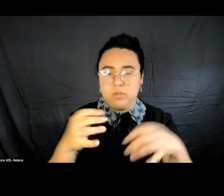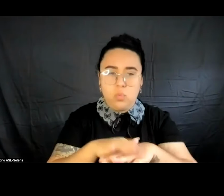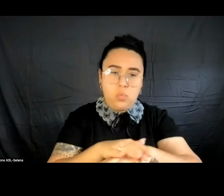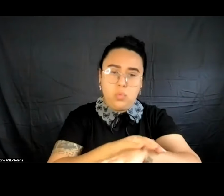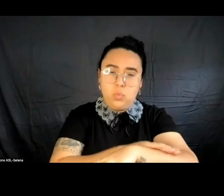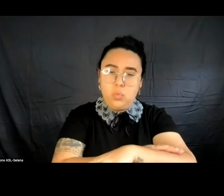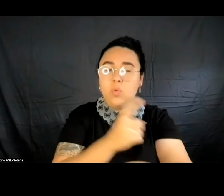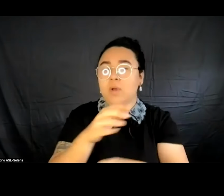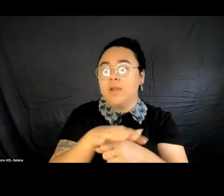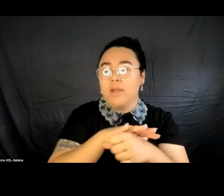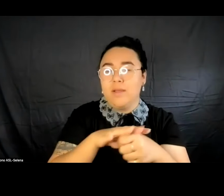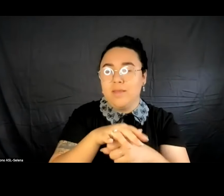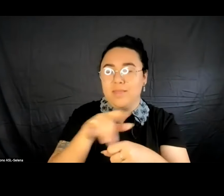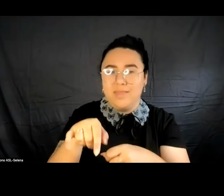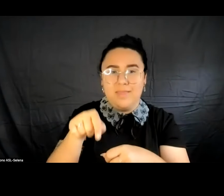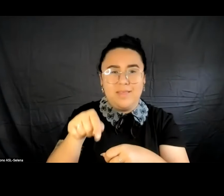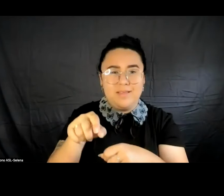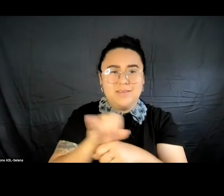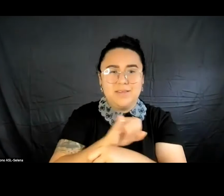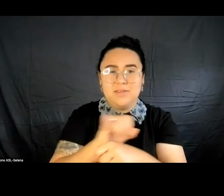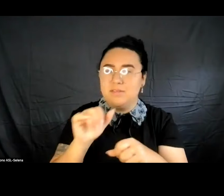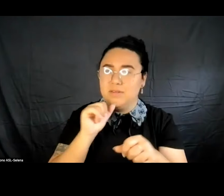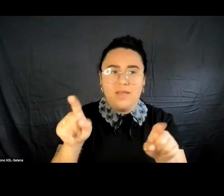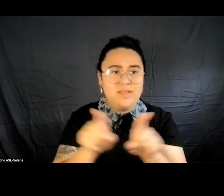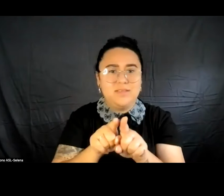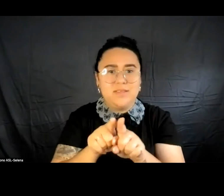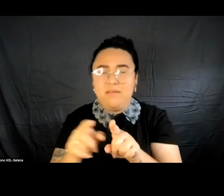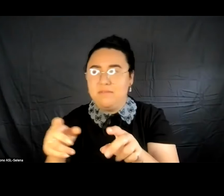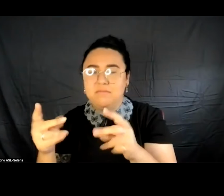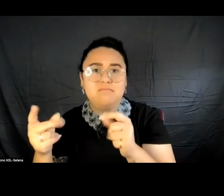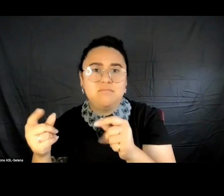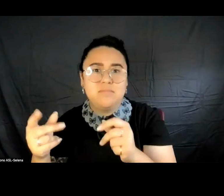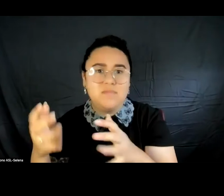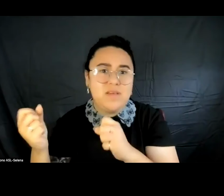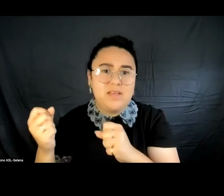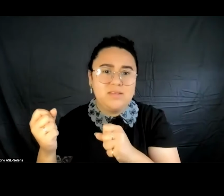this industry that doesn't seem to move at the same pace as everything else, like P5.